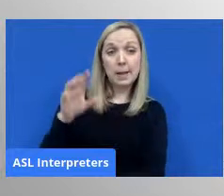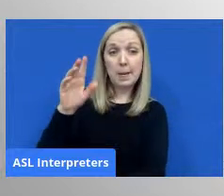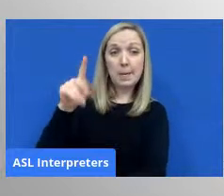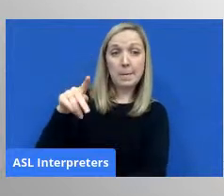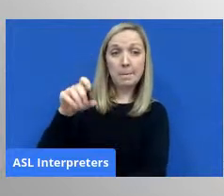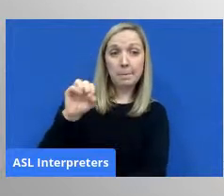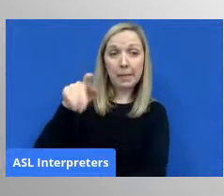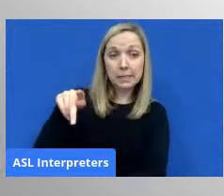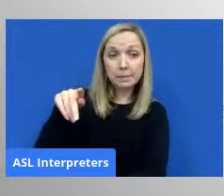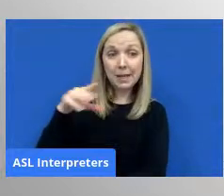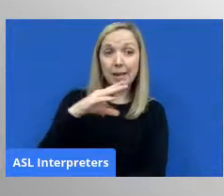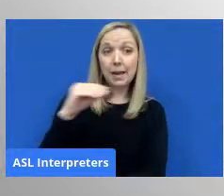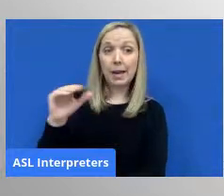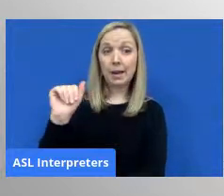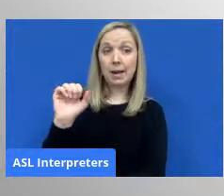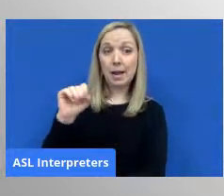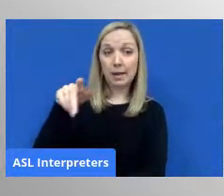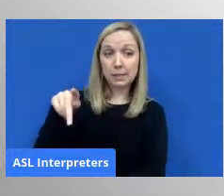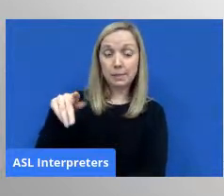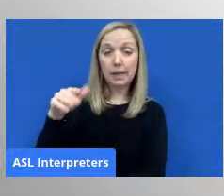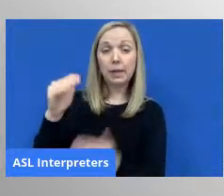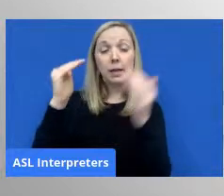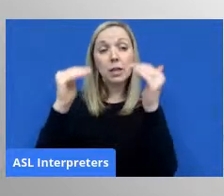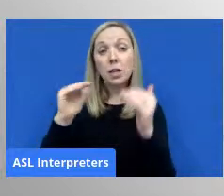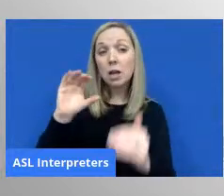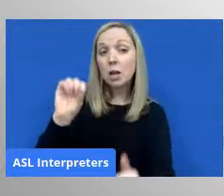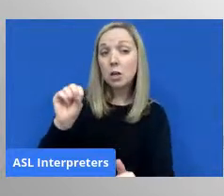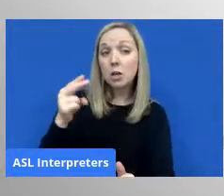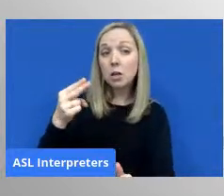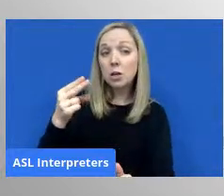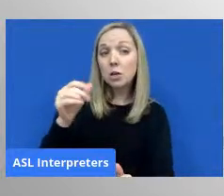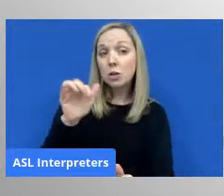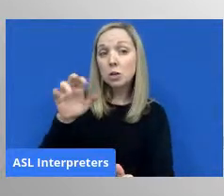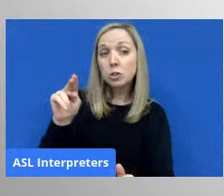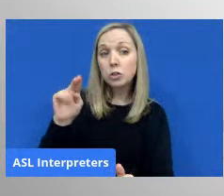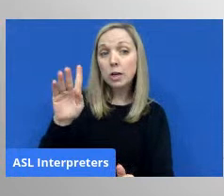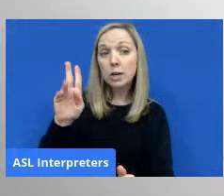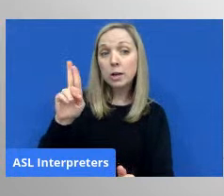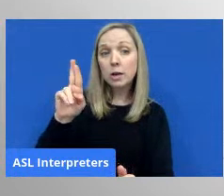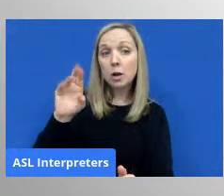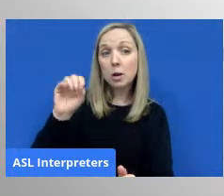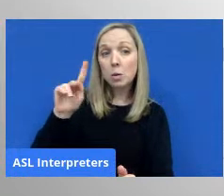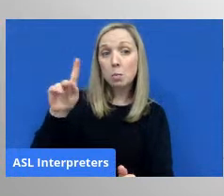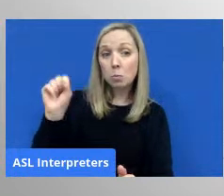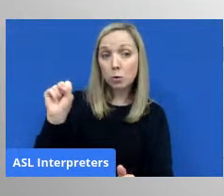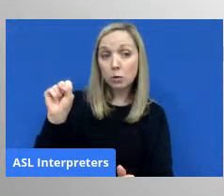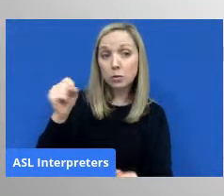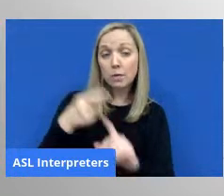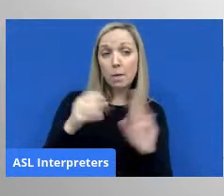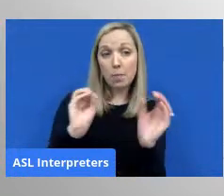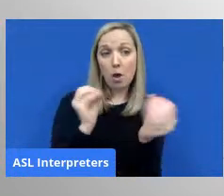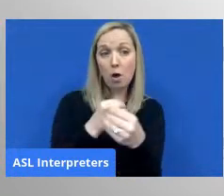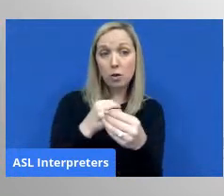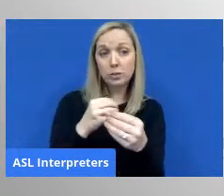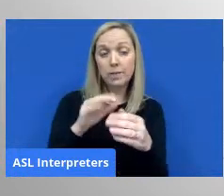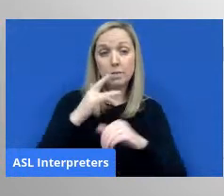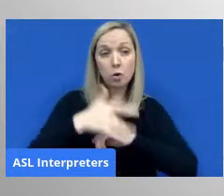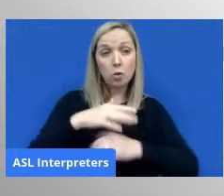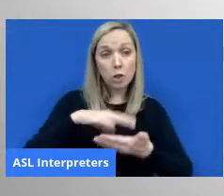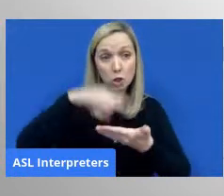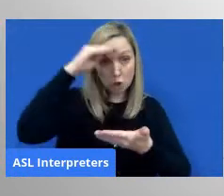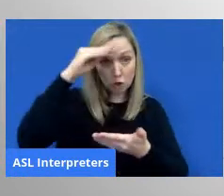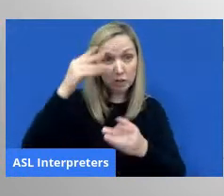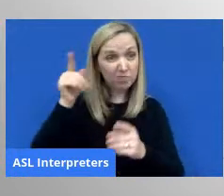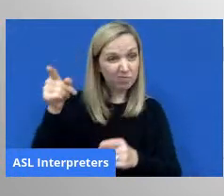Shannon Brooks from the Office of Early Learning and at UGA, and Grace